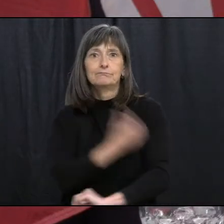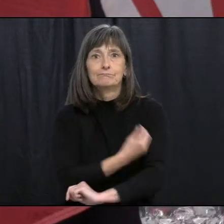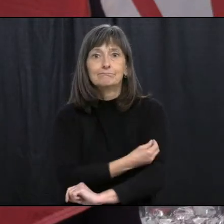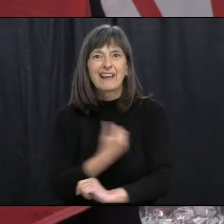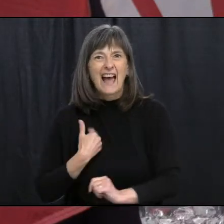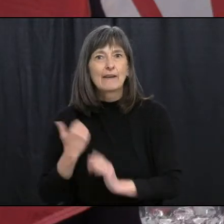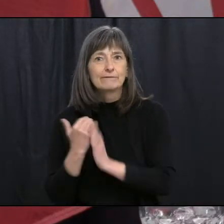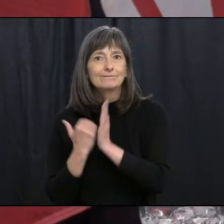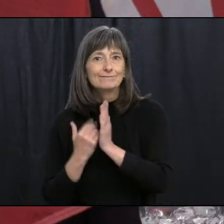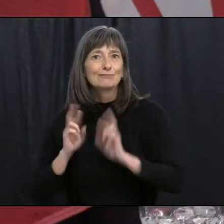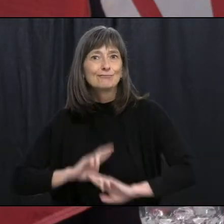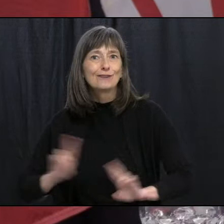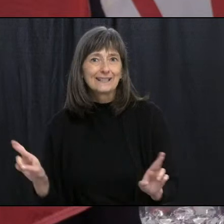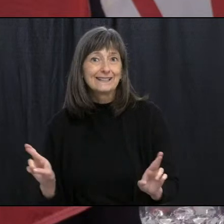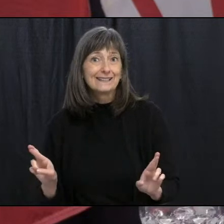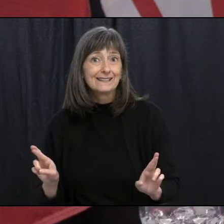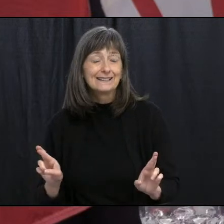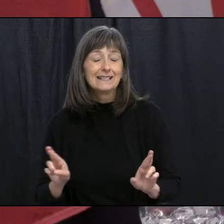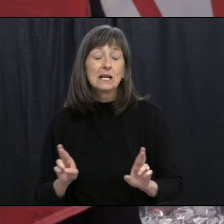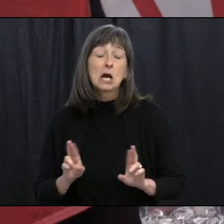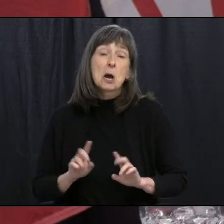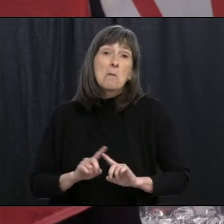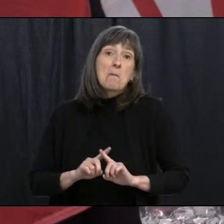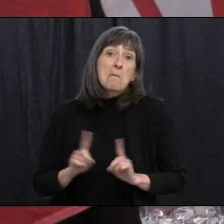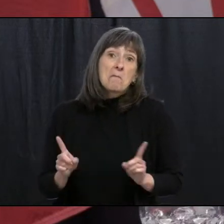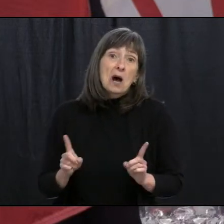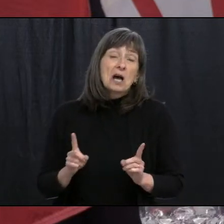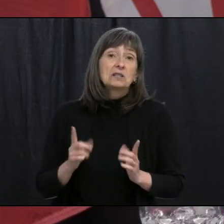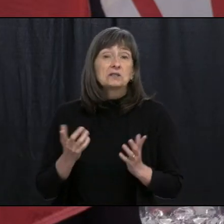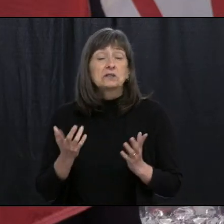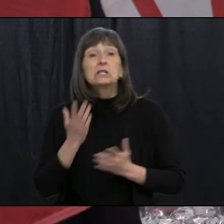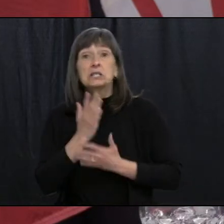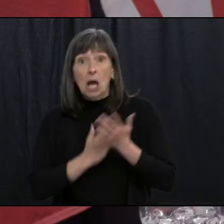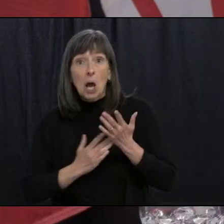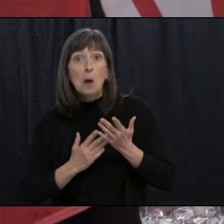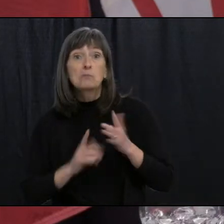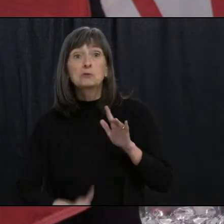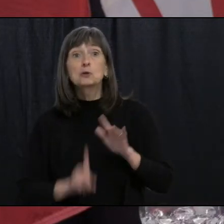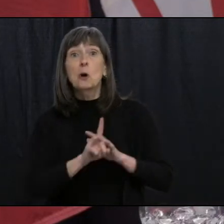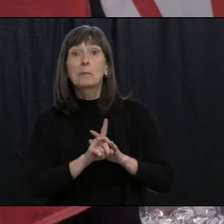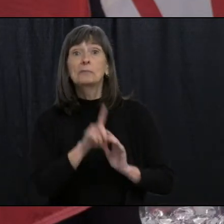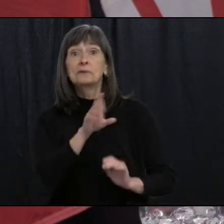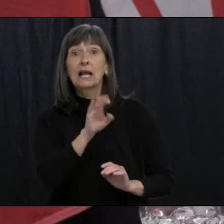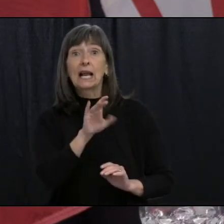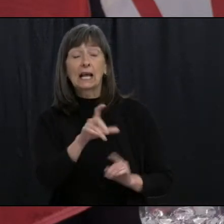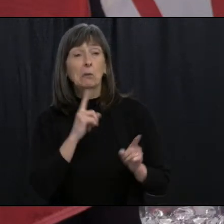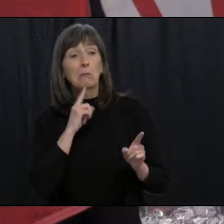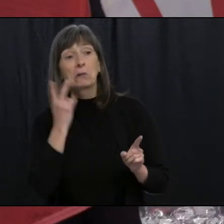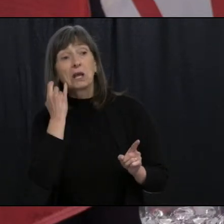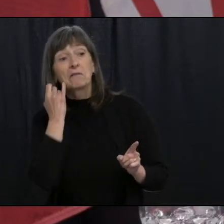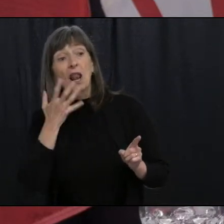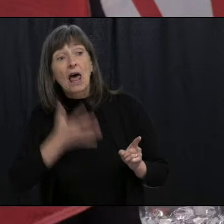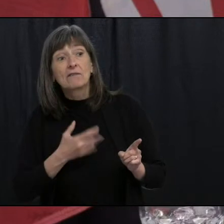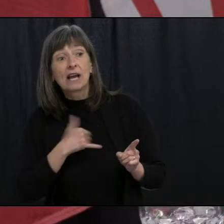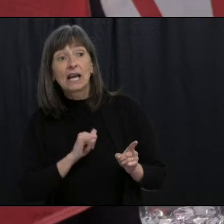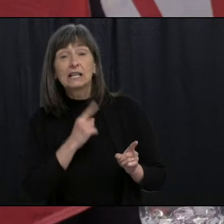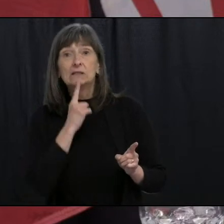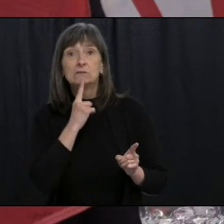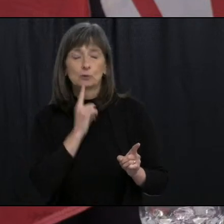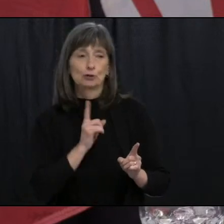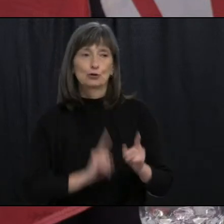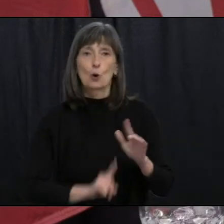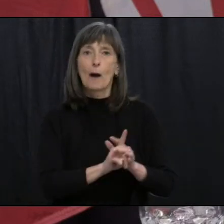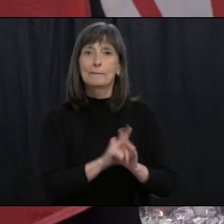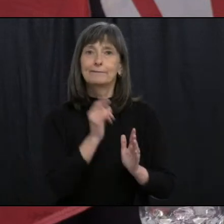up just on the off chance there may be vaccine left. And I'm not aware of any clinics that have gone